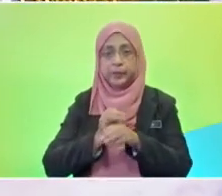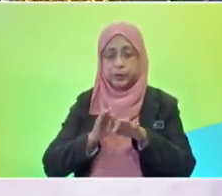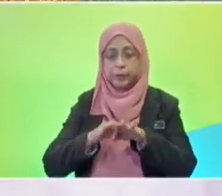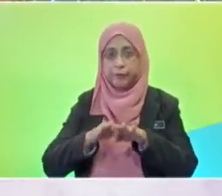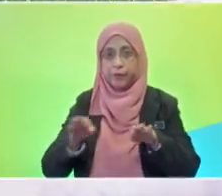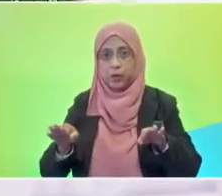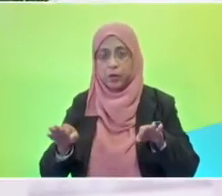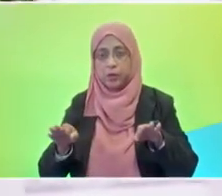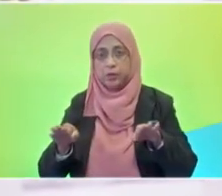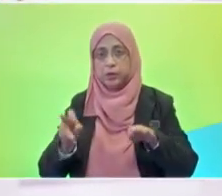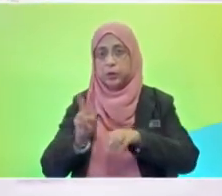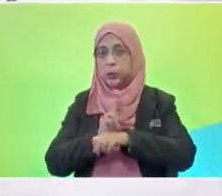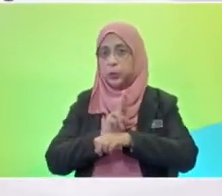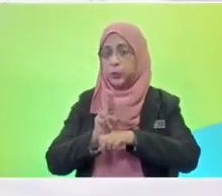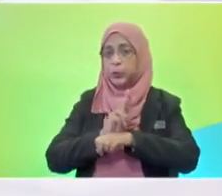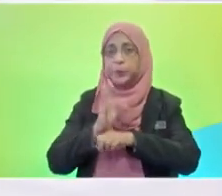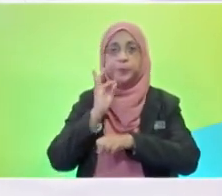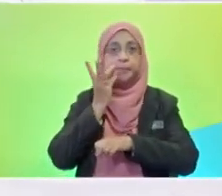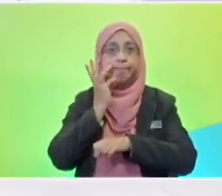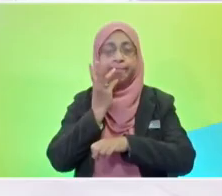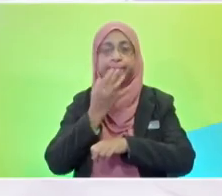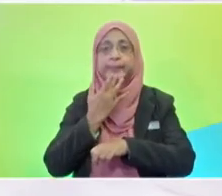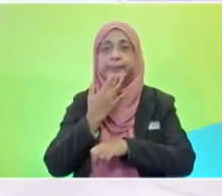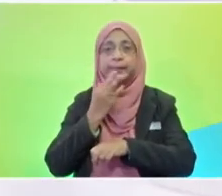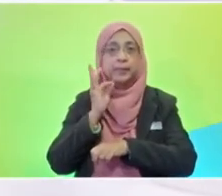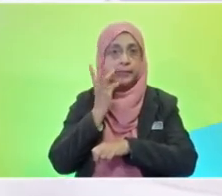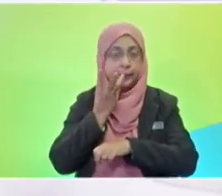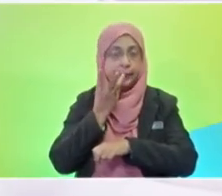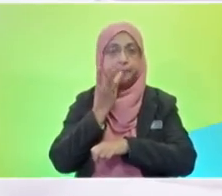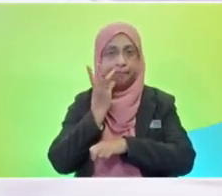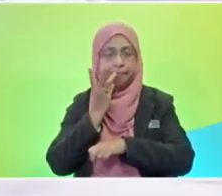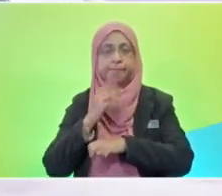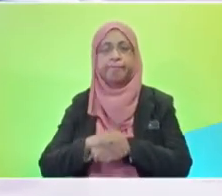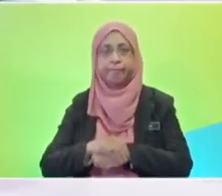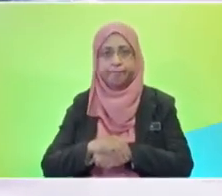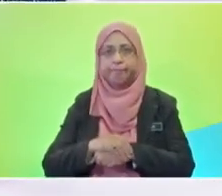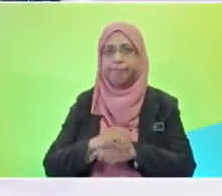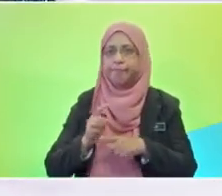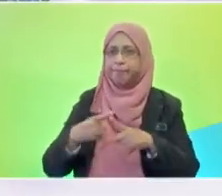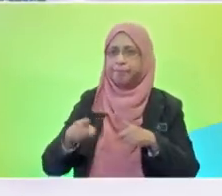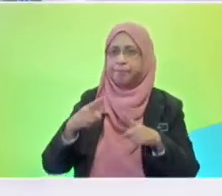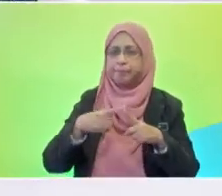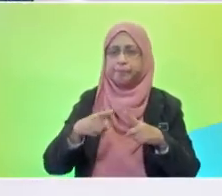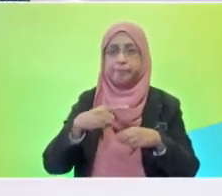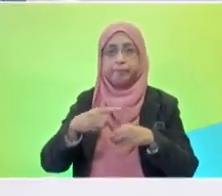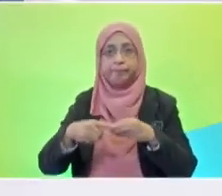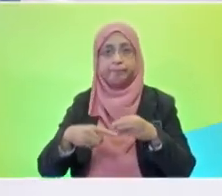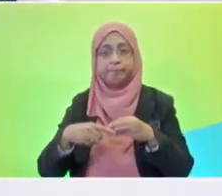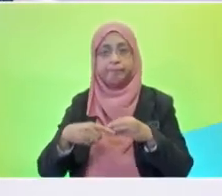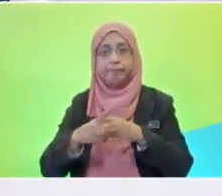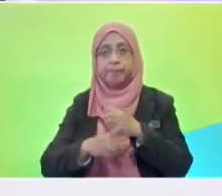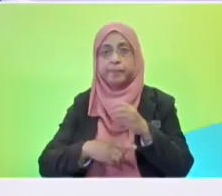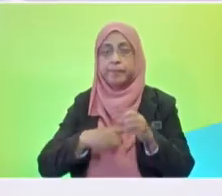rice flour, using colored rice. Okay, we have different types of column. Okay, this column